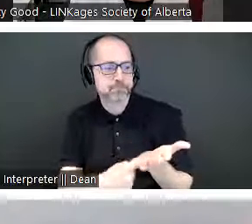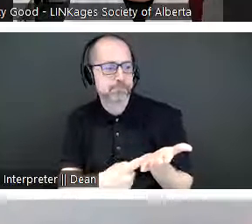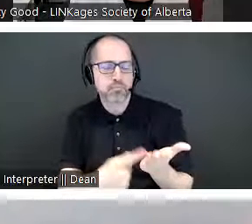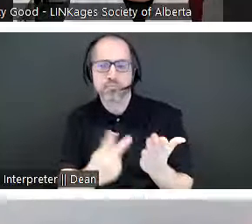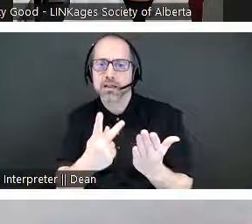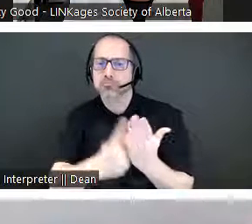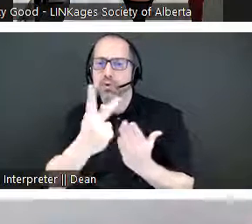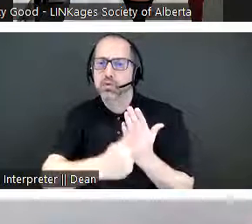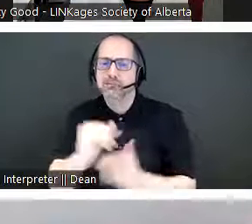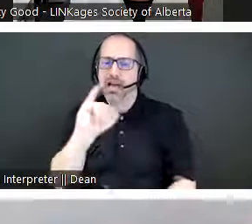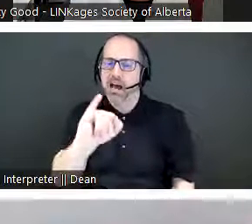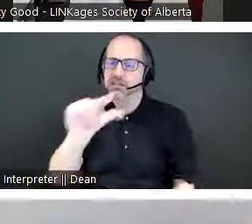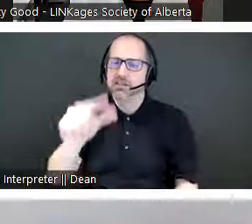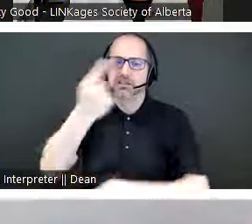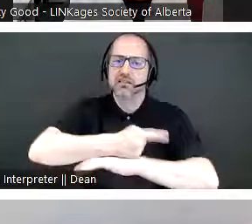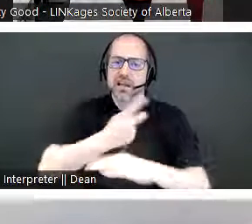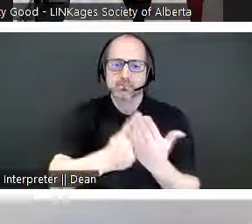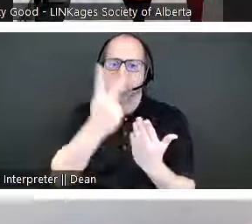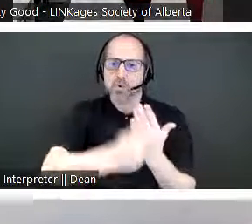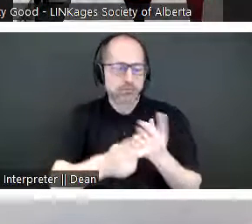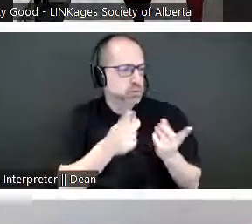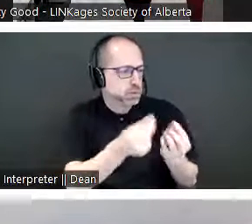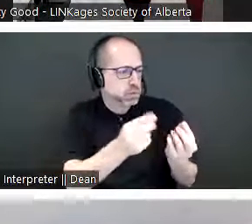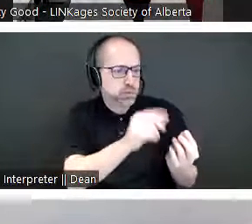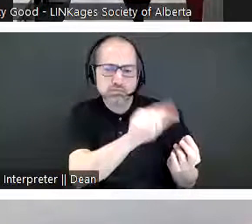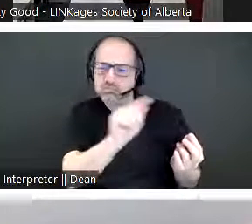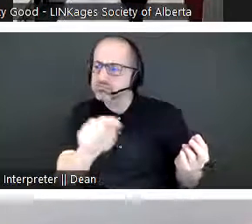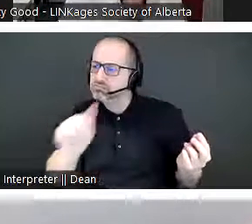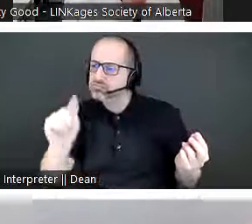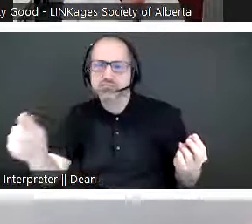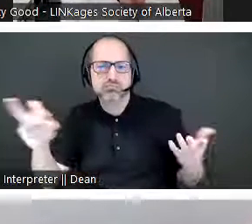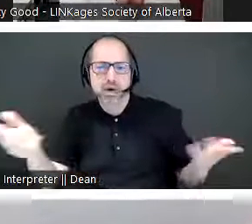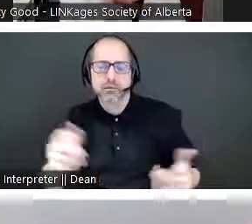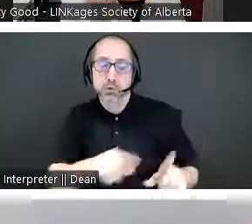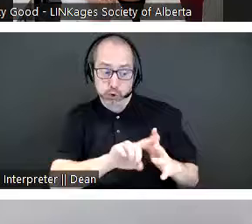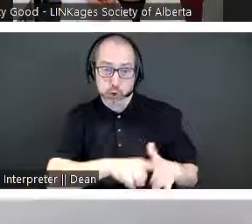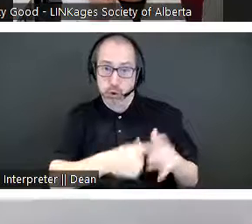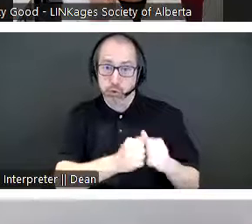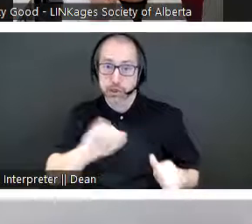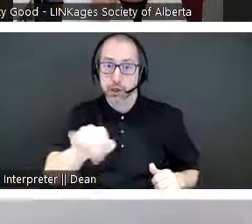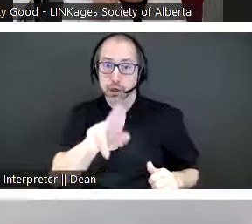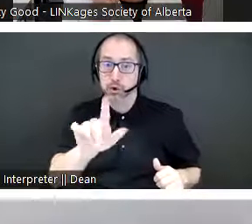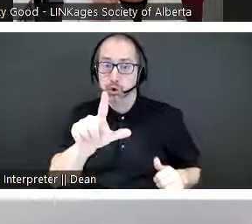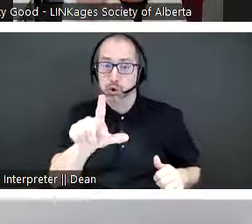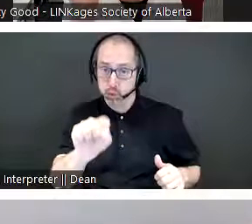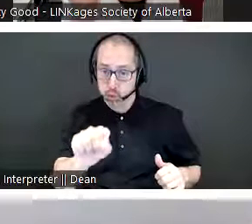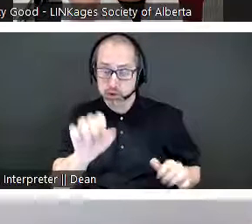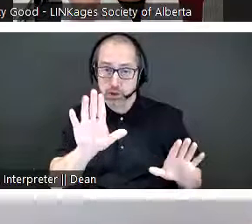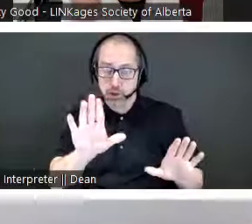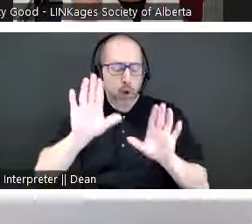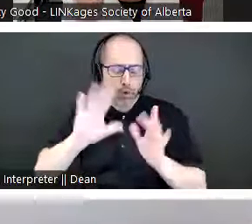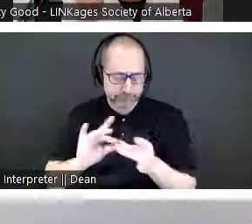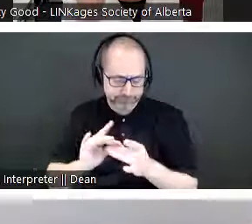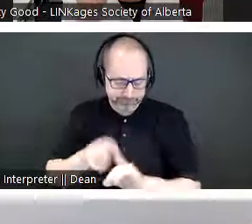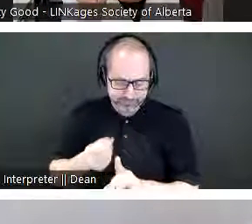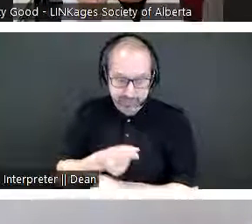IG Day. And Jules is going to start us off. Oh, I just want to mention something. I'm not a main